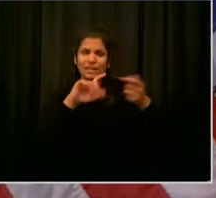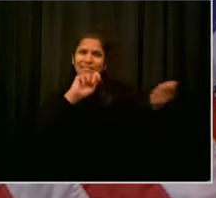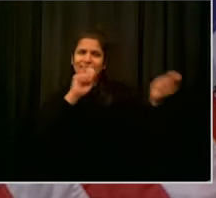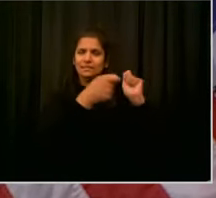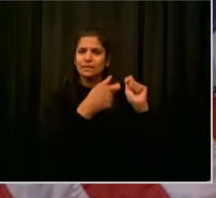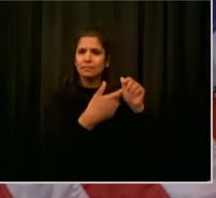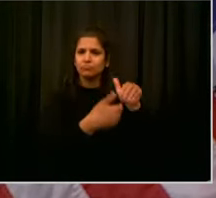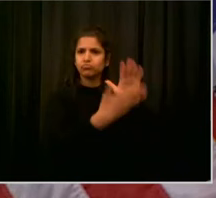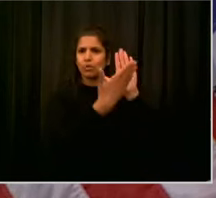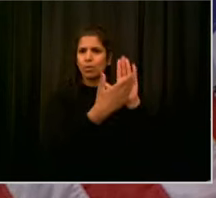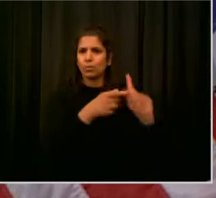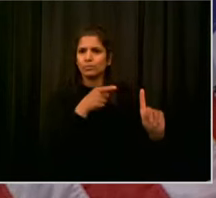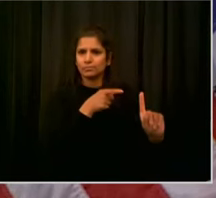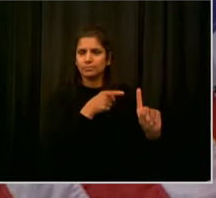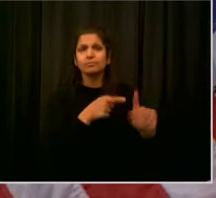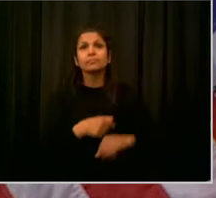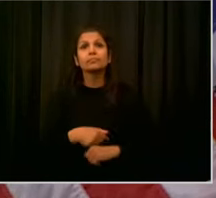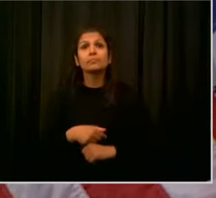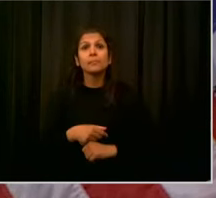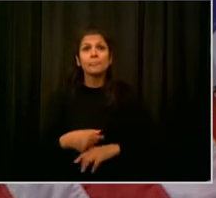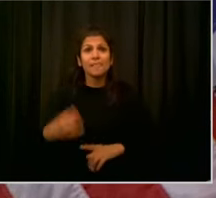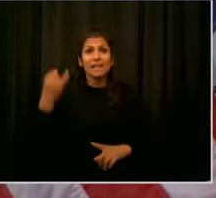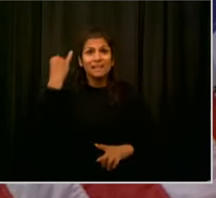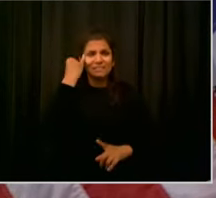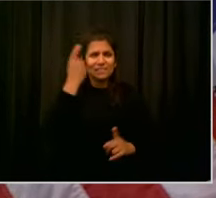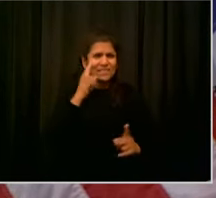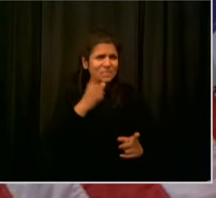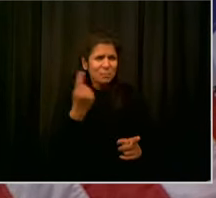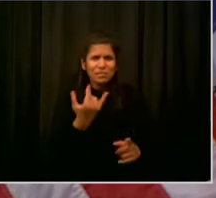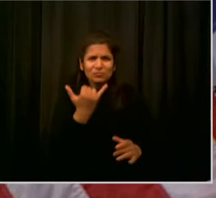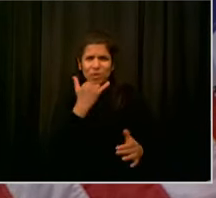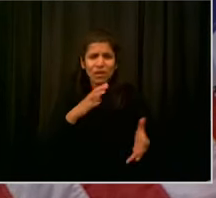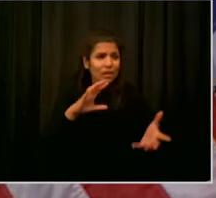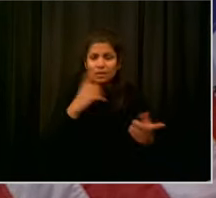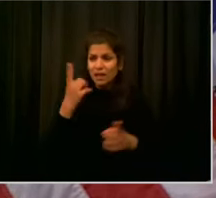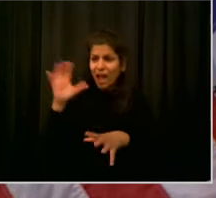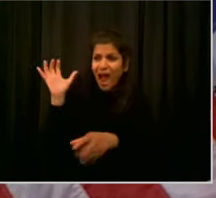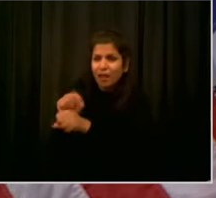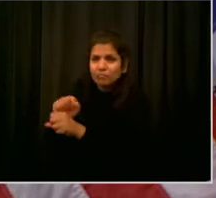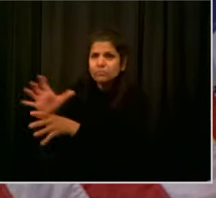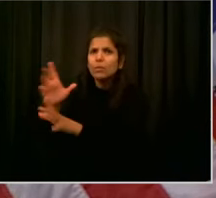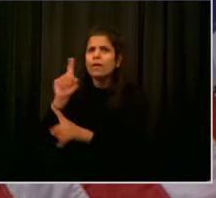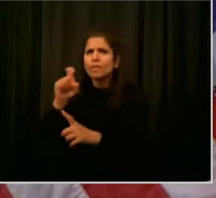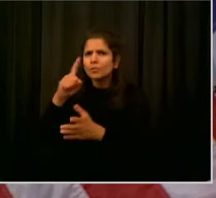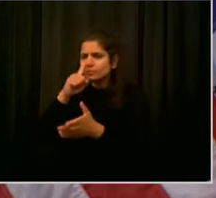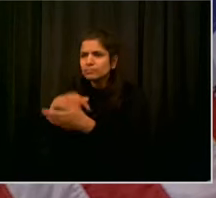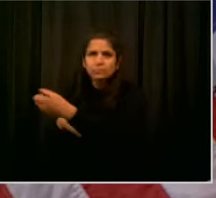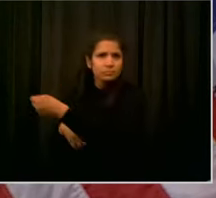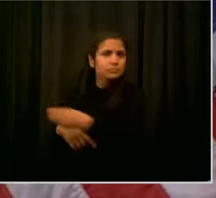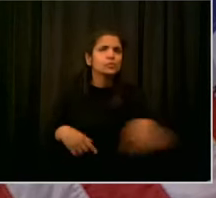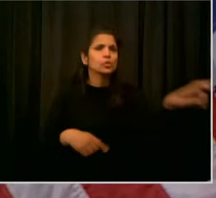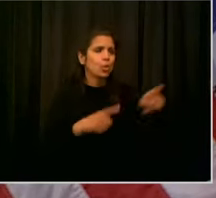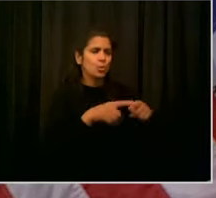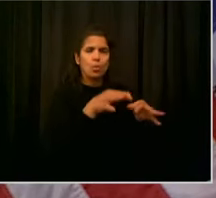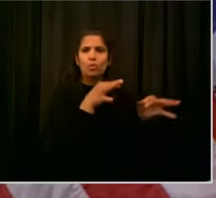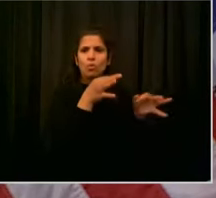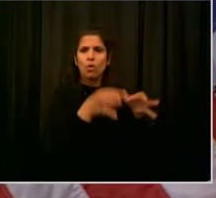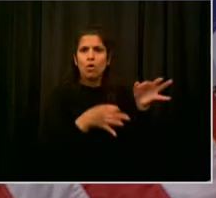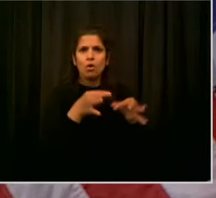youth policing, because that will be transcendent. That will take us to a whole nother place. And we can do